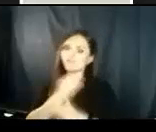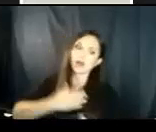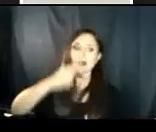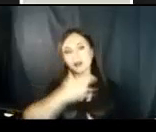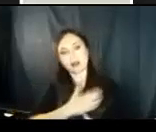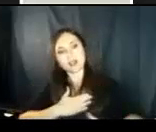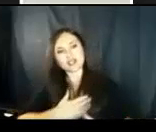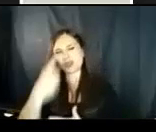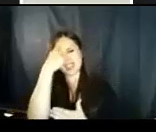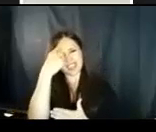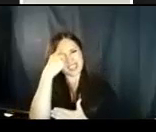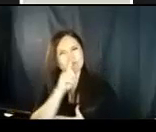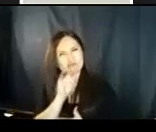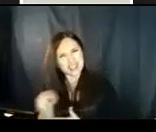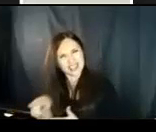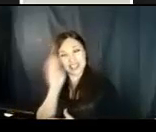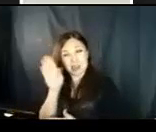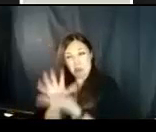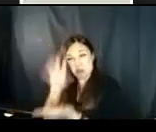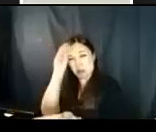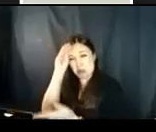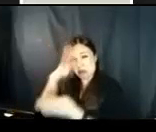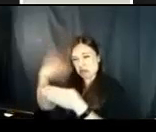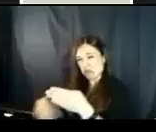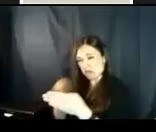thinking on the end in mind where